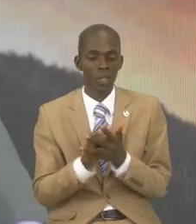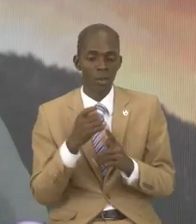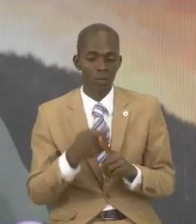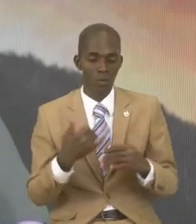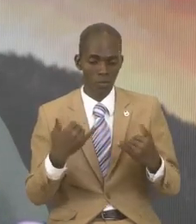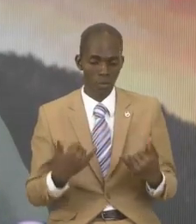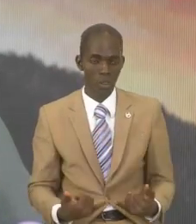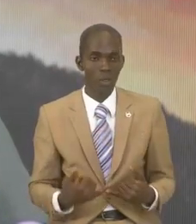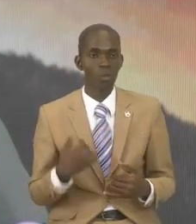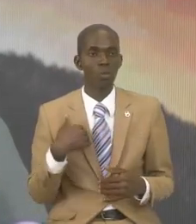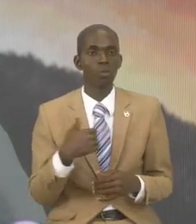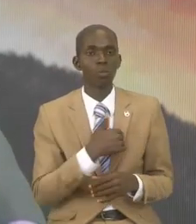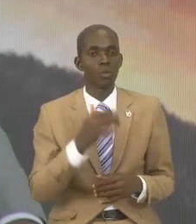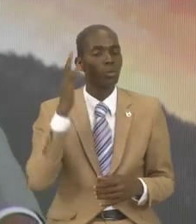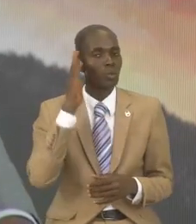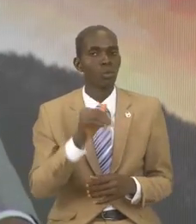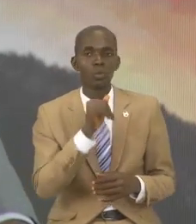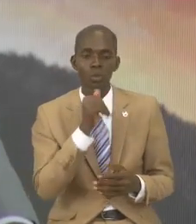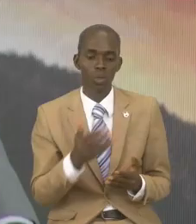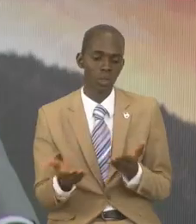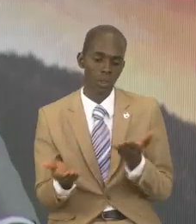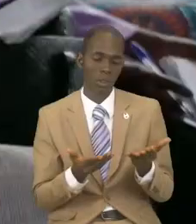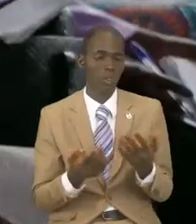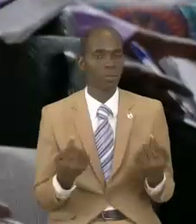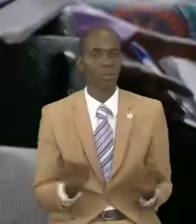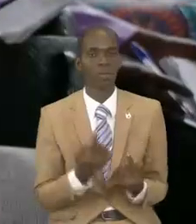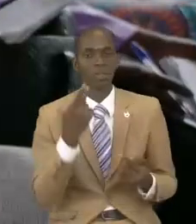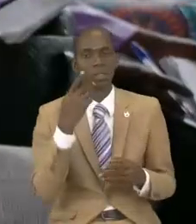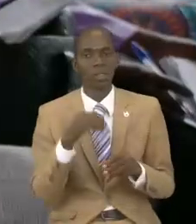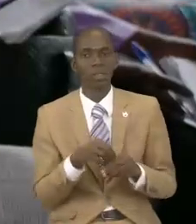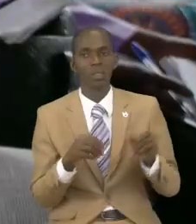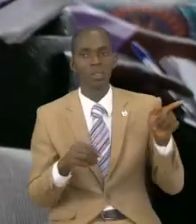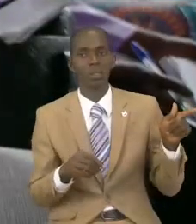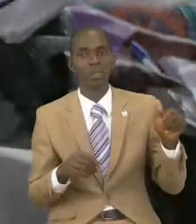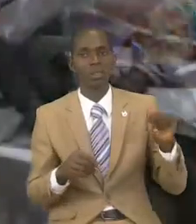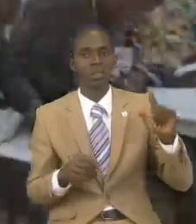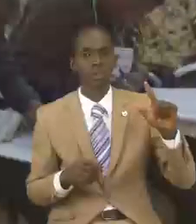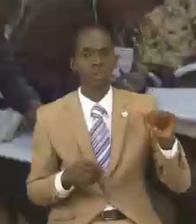serve sin. Look at Galatians chapter 2, verse 20.